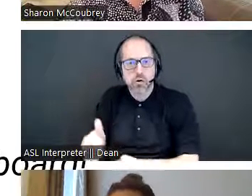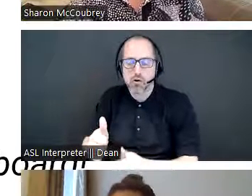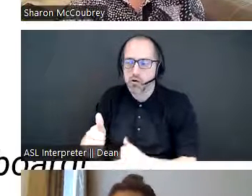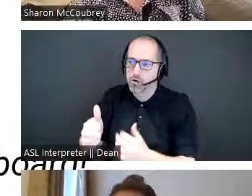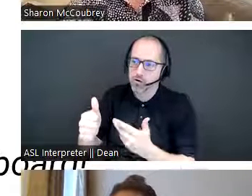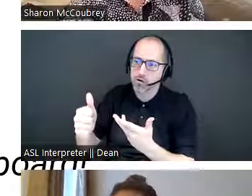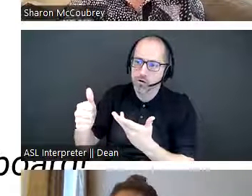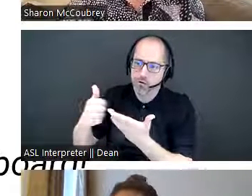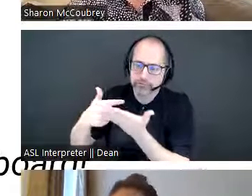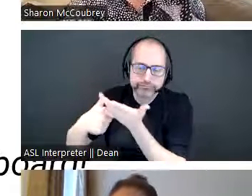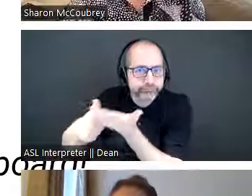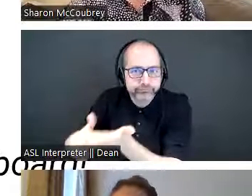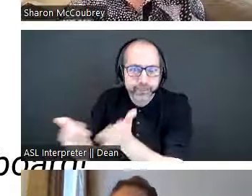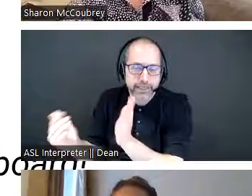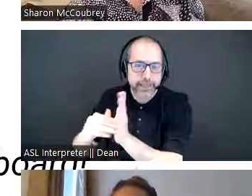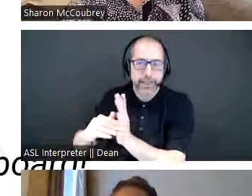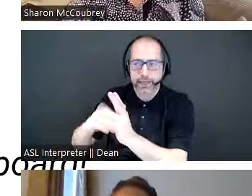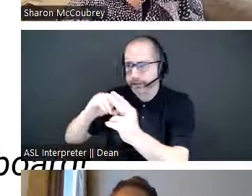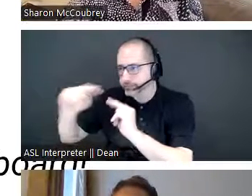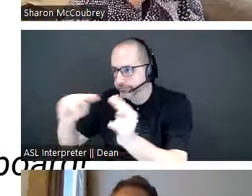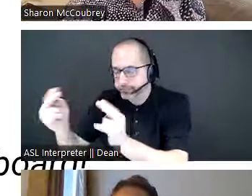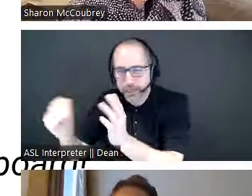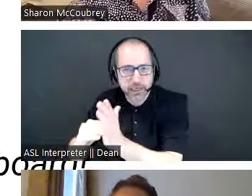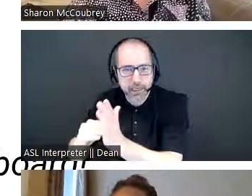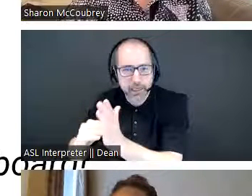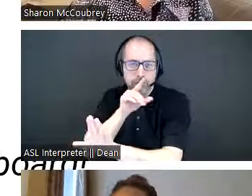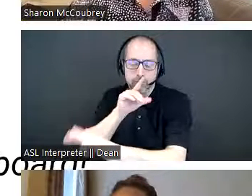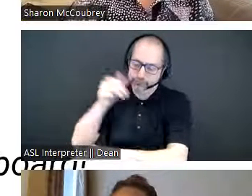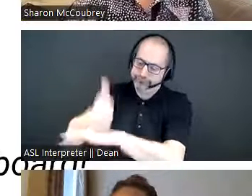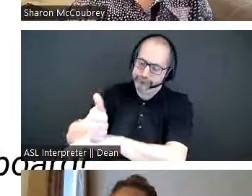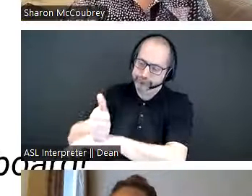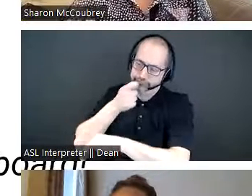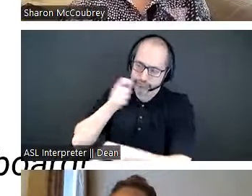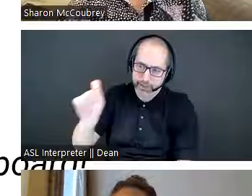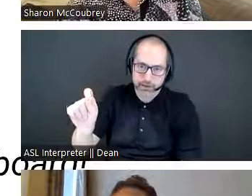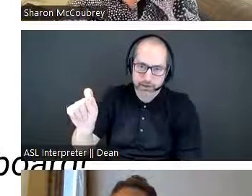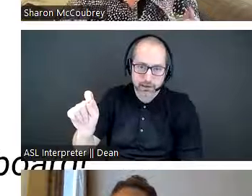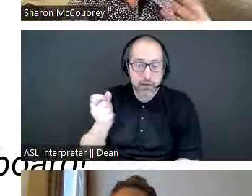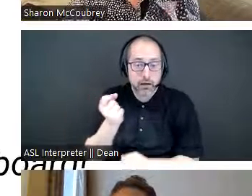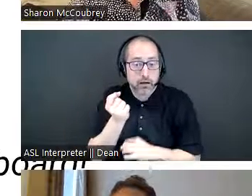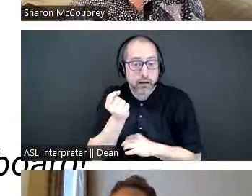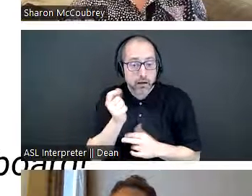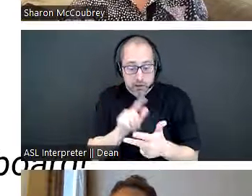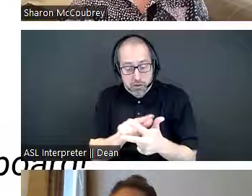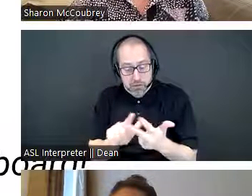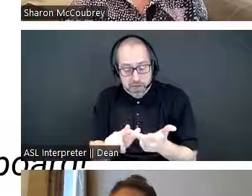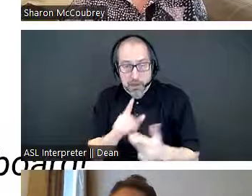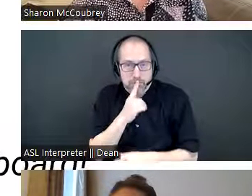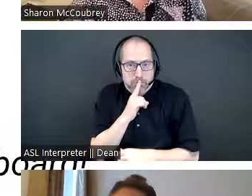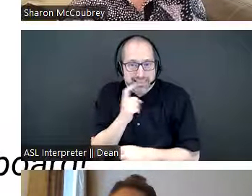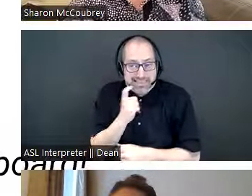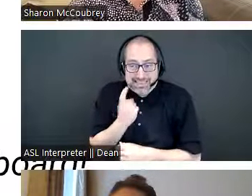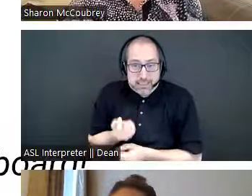reintroduced, redeclared. And so, however, just as of this morning, I was notified